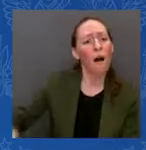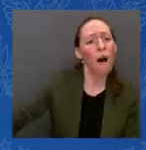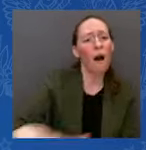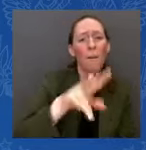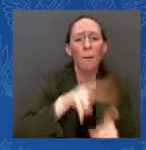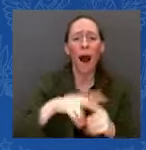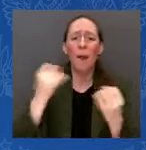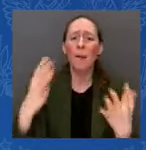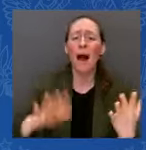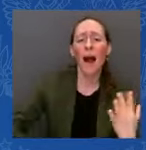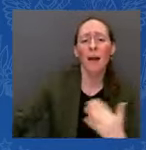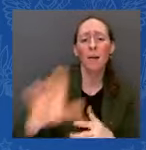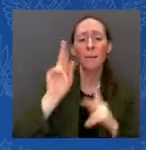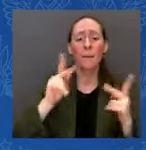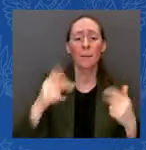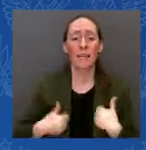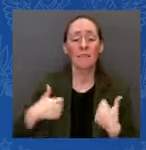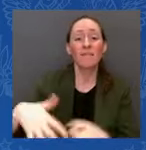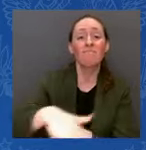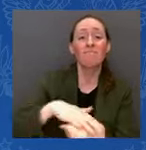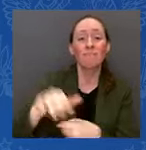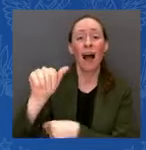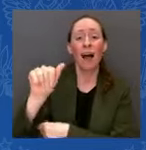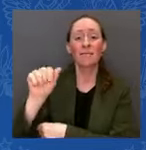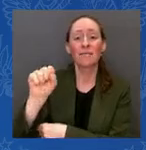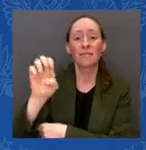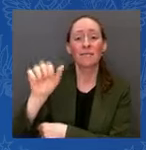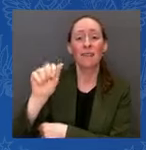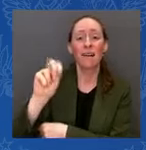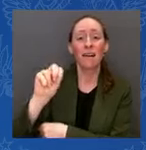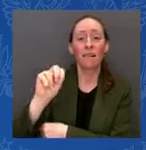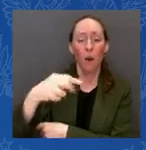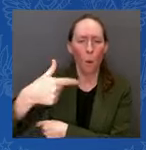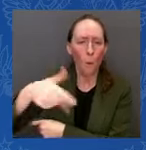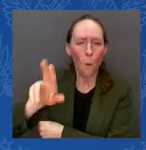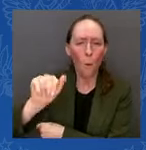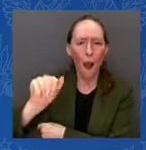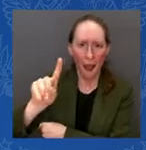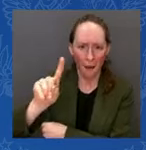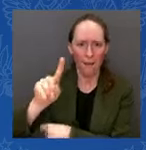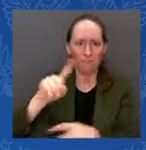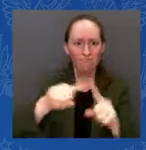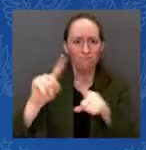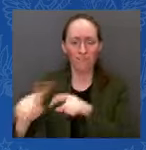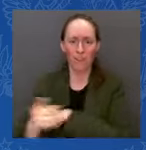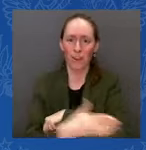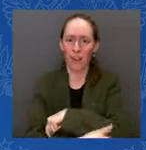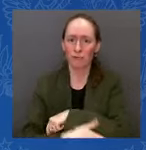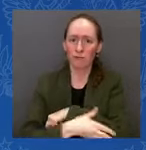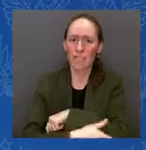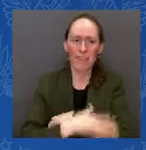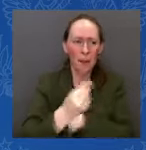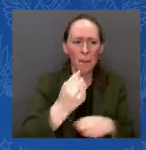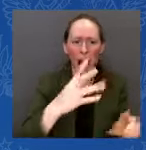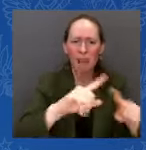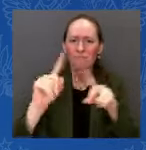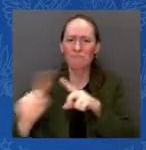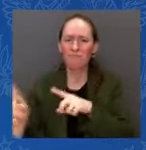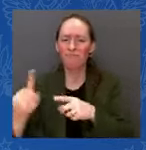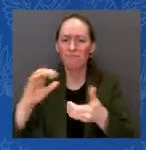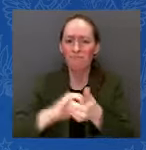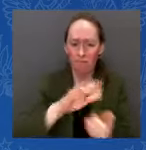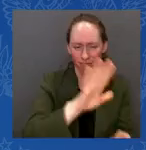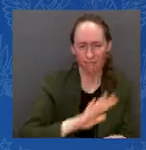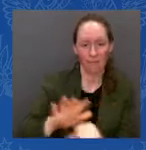and the Quad, and other treaty and close partners in the Indo-Pacific and Europe. AUKUS has one